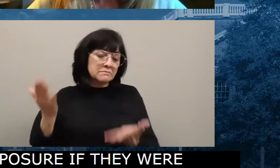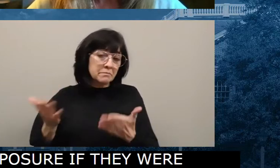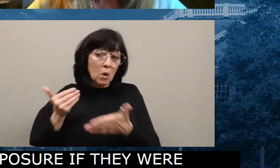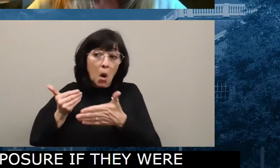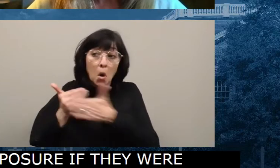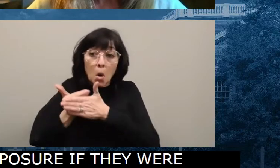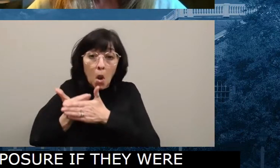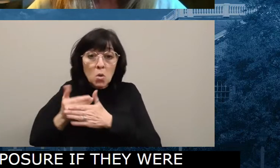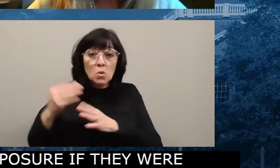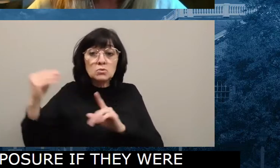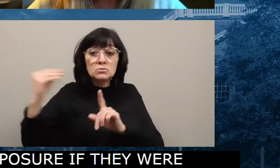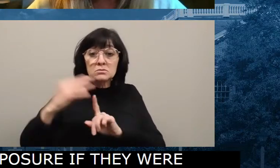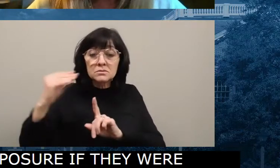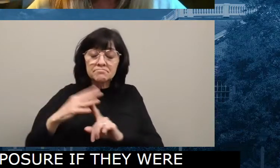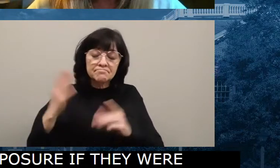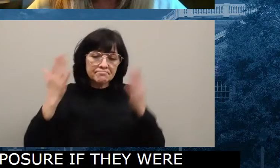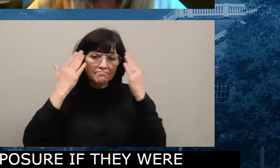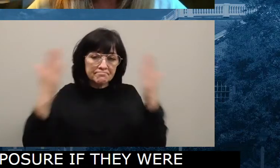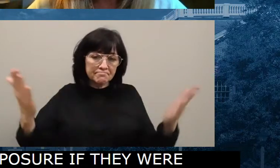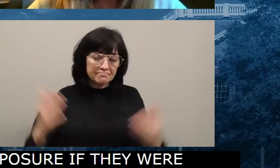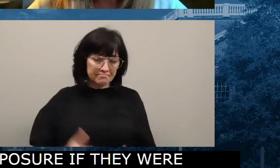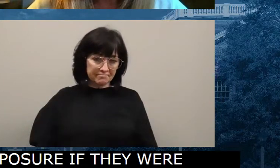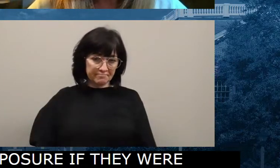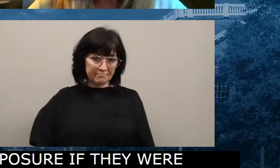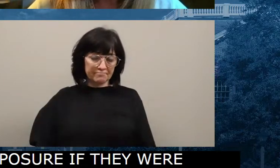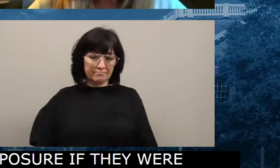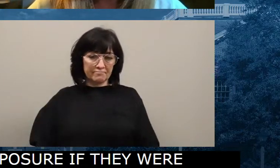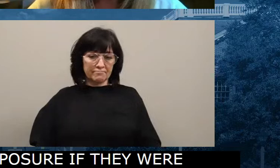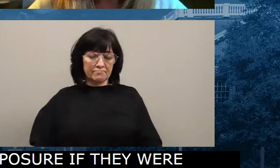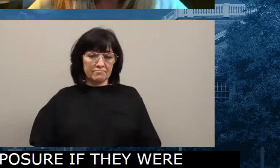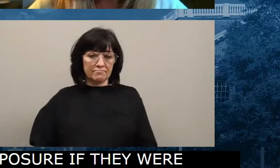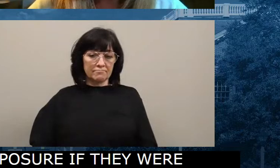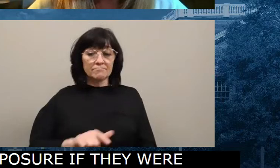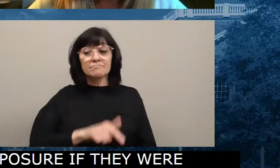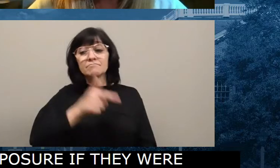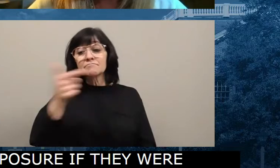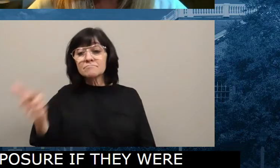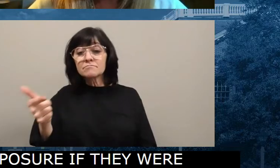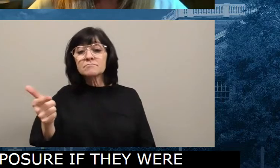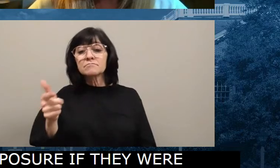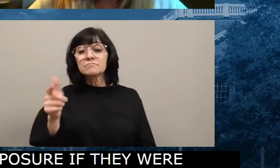All right, next we'll go to Mallory Metzner with WRDE.